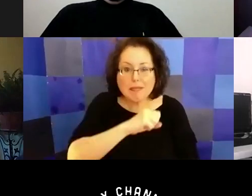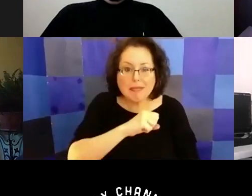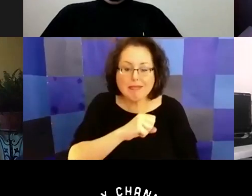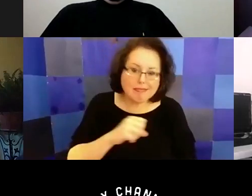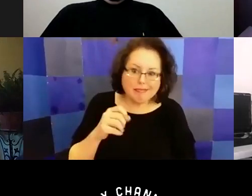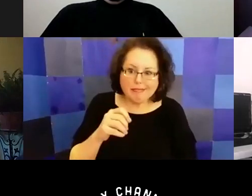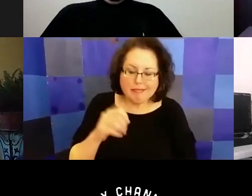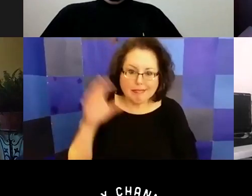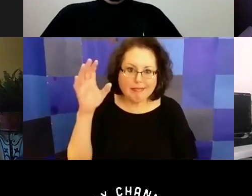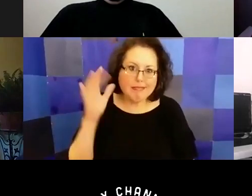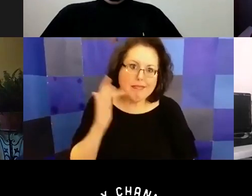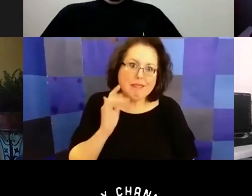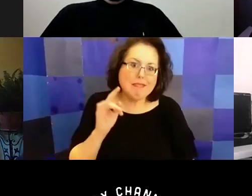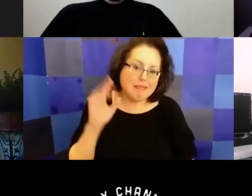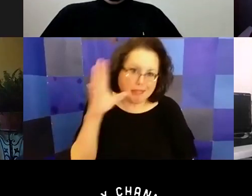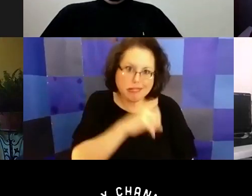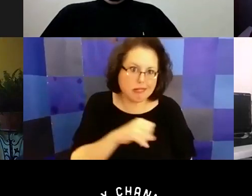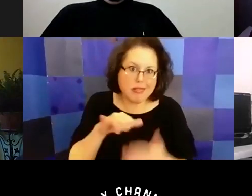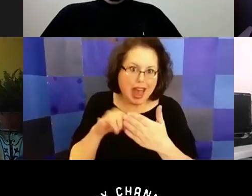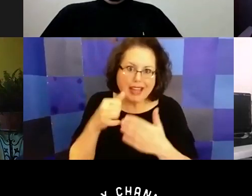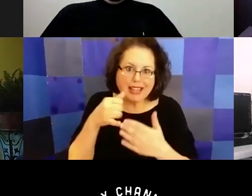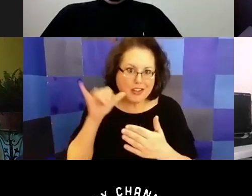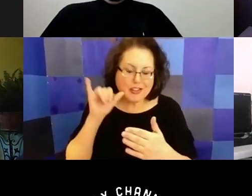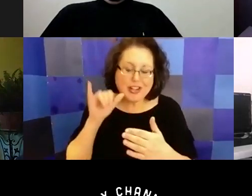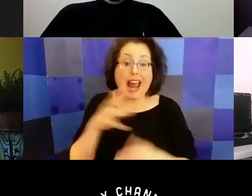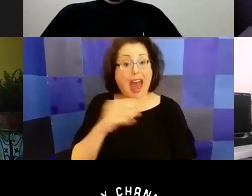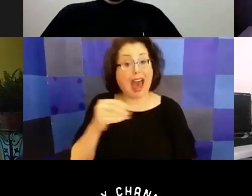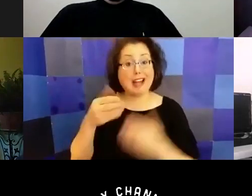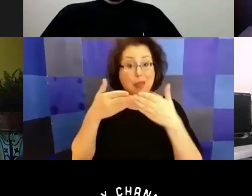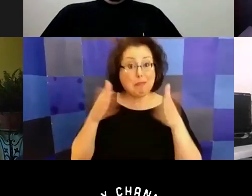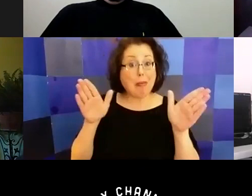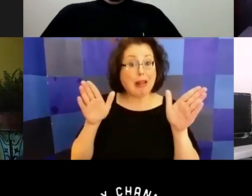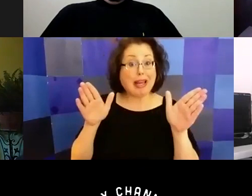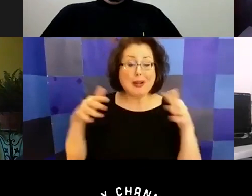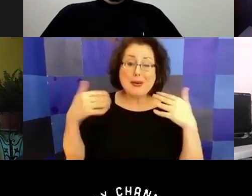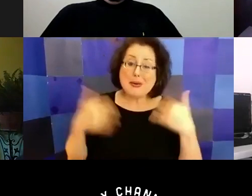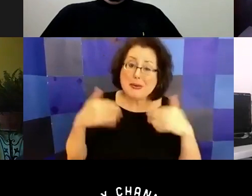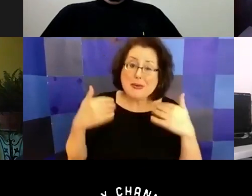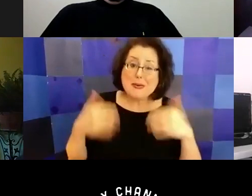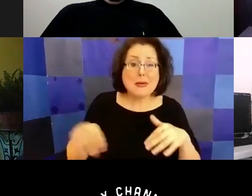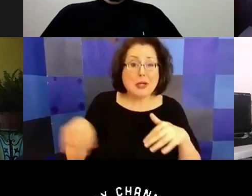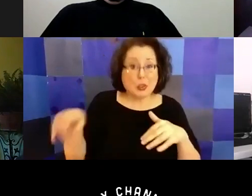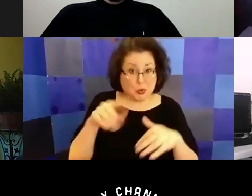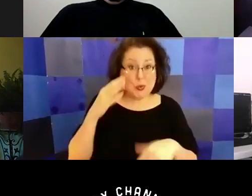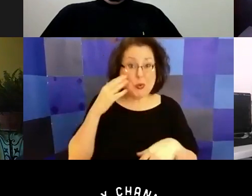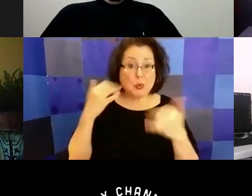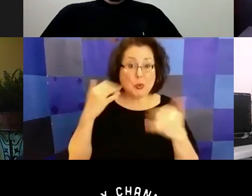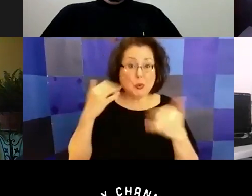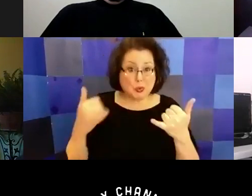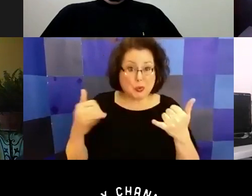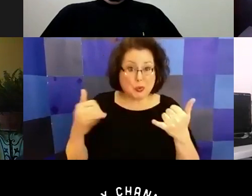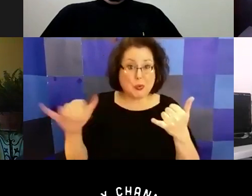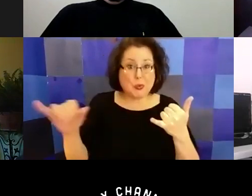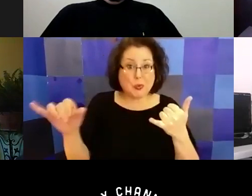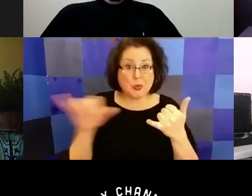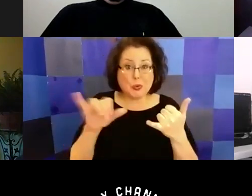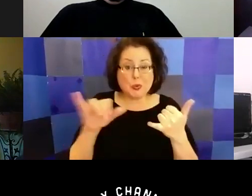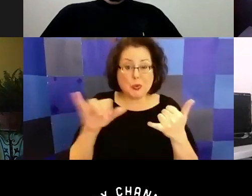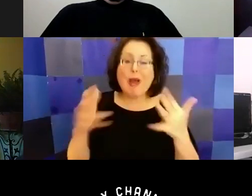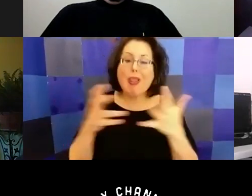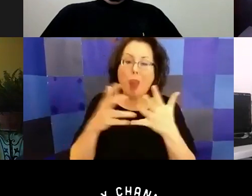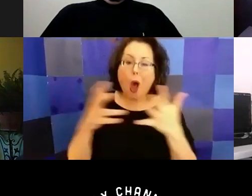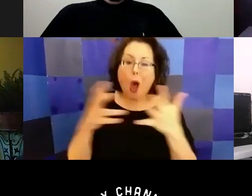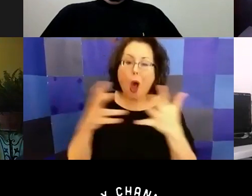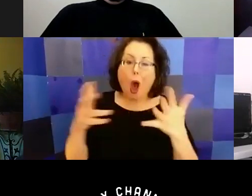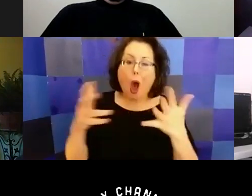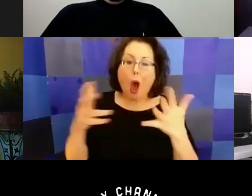just the viewing public at large. It's a really, really exciting day. And a lot of cooperation has paid